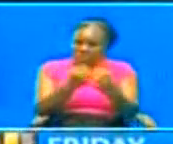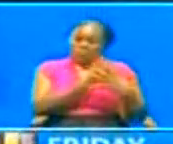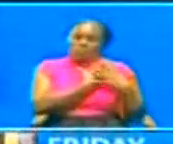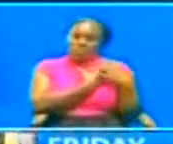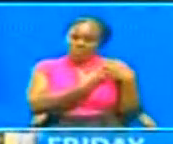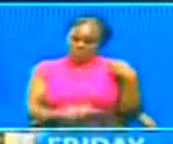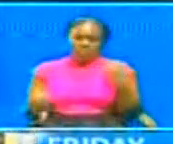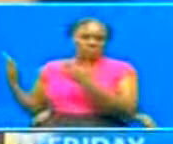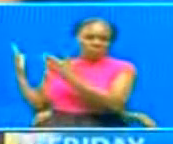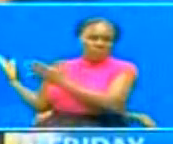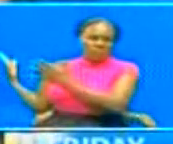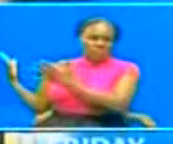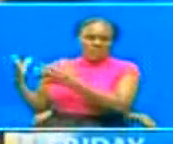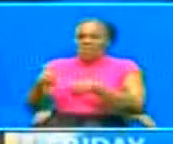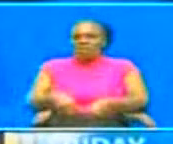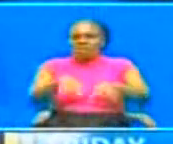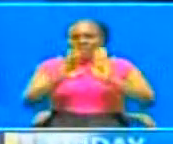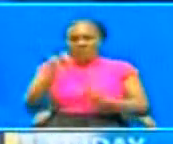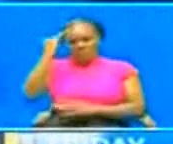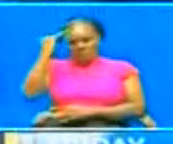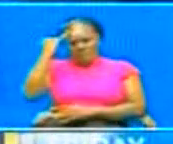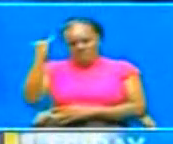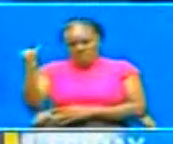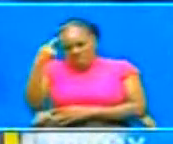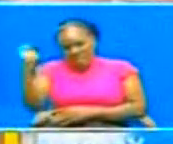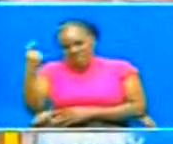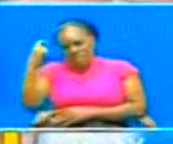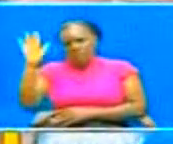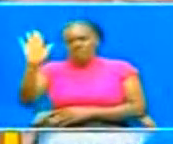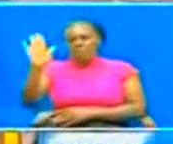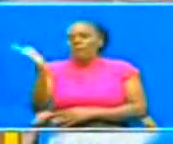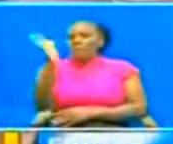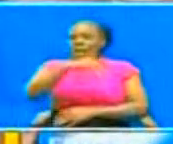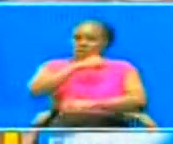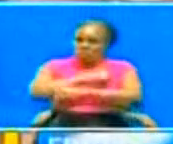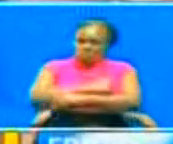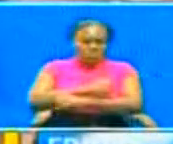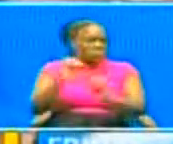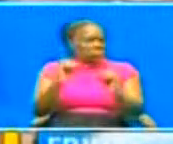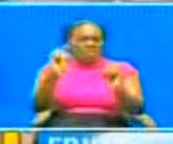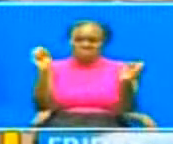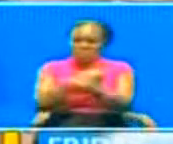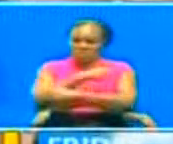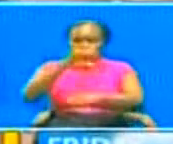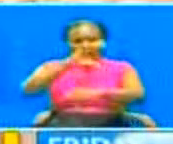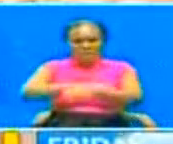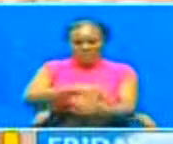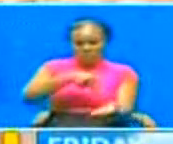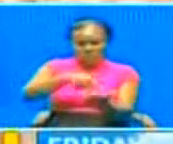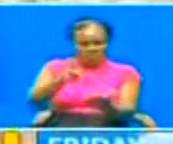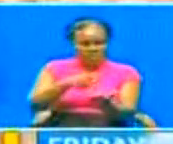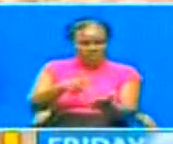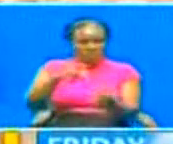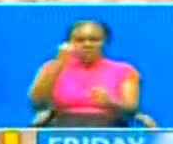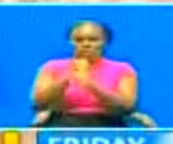heartbroken Ibrahim has been forced to give up on his dream. Going back to school is not an option because he cannot raise the school fees. He sat